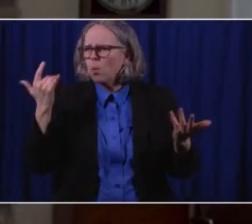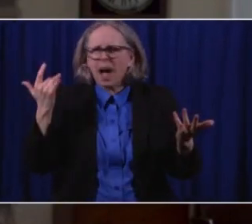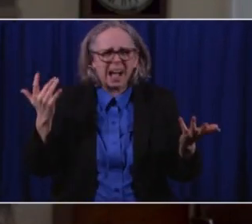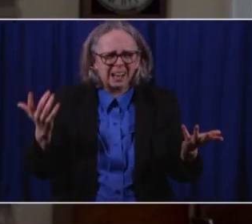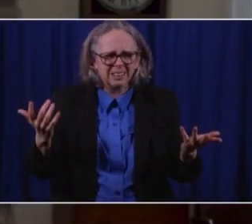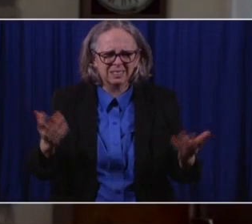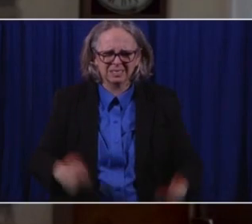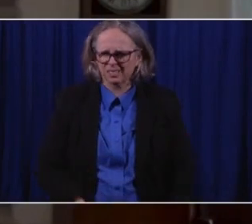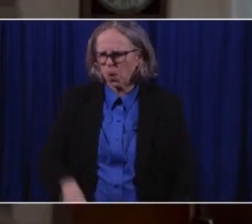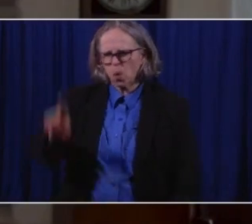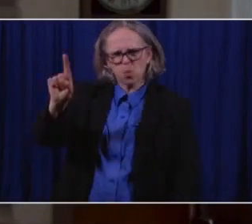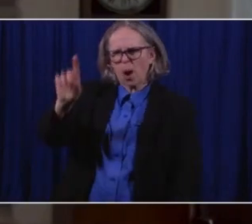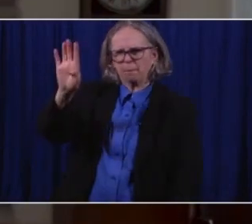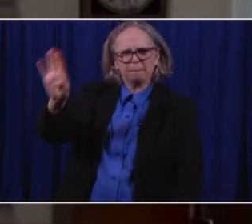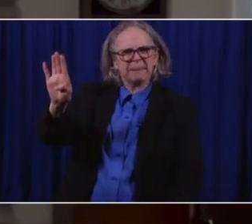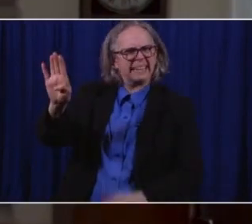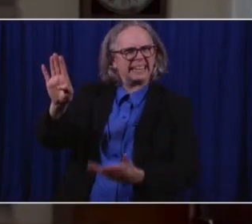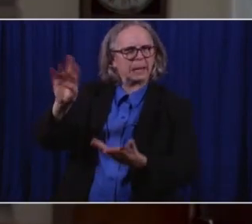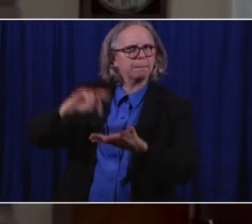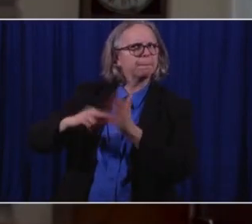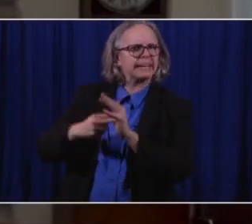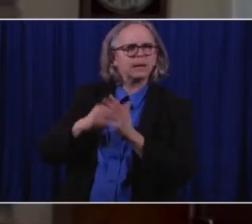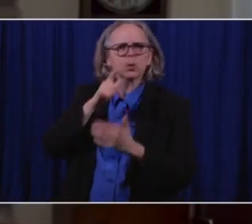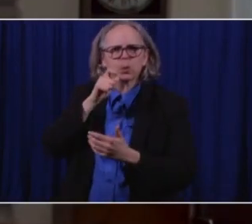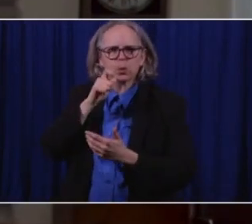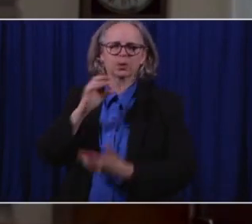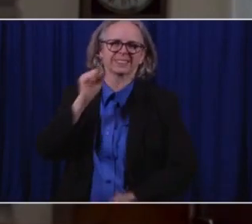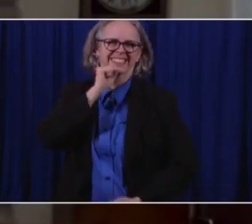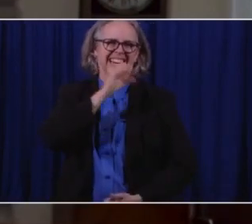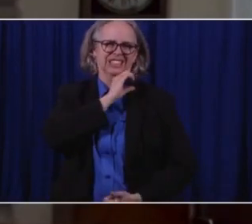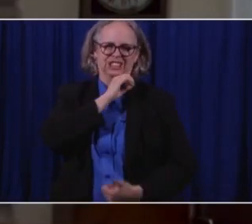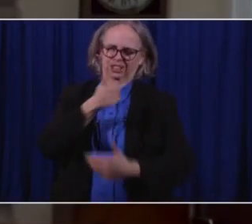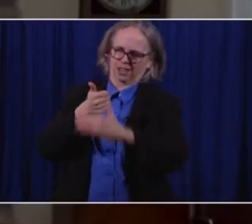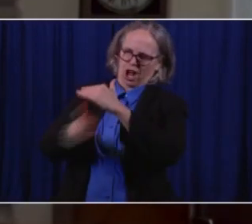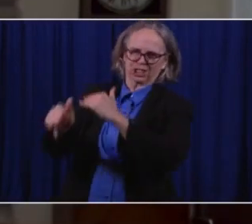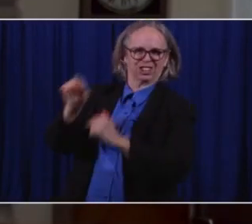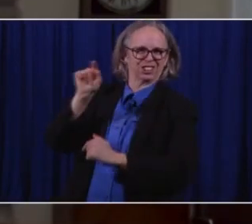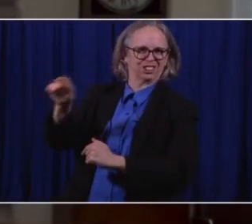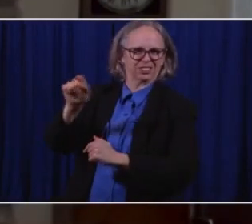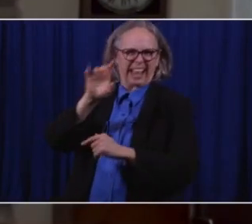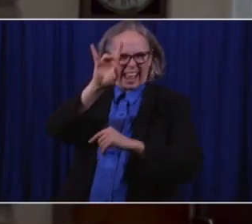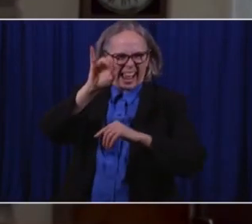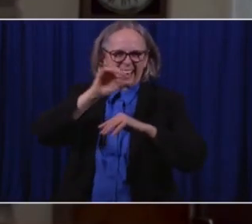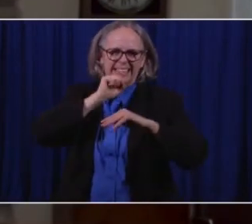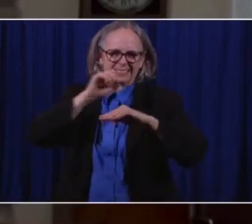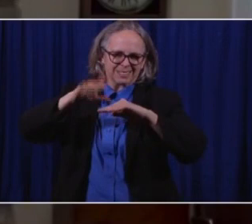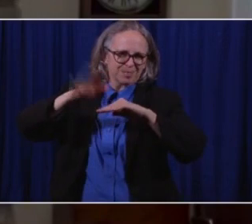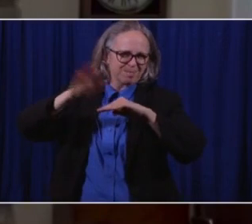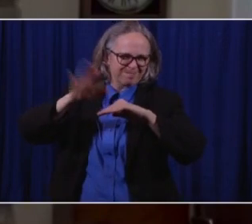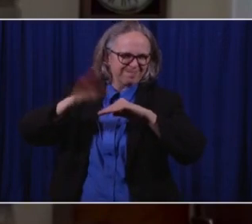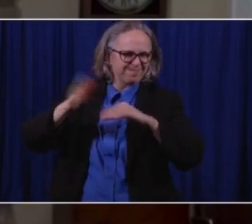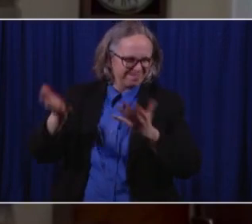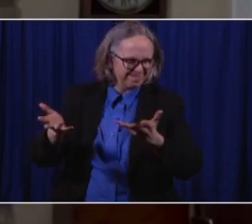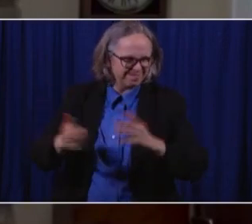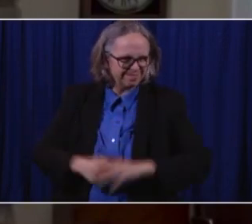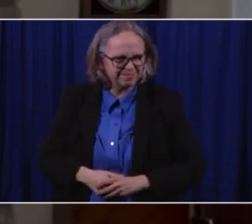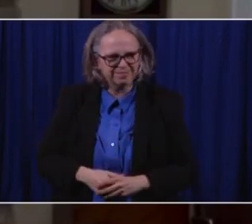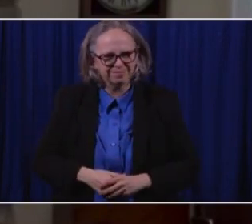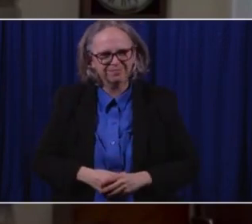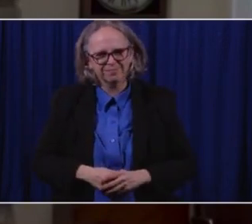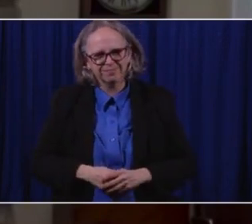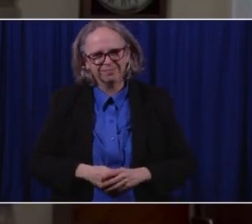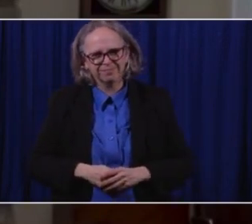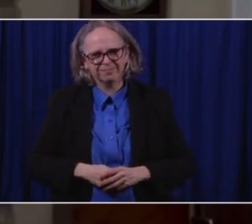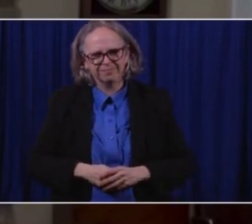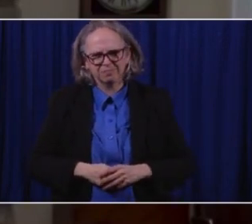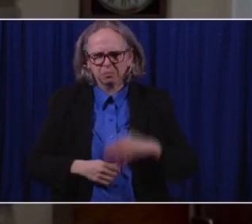1B. We're going to start with older people, and we hope in approximately